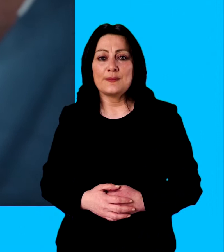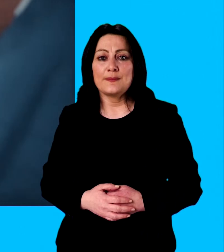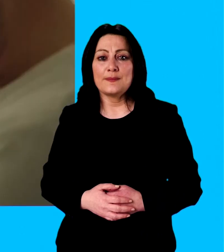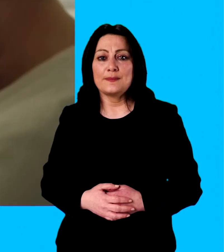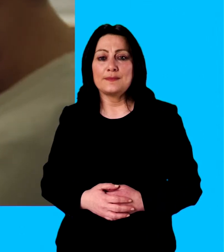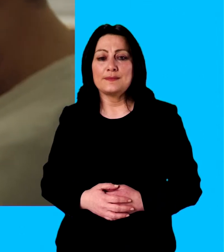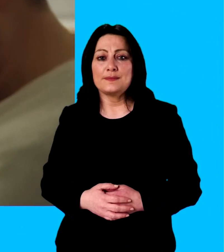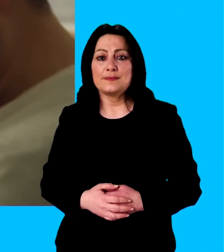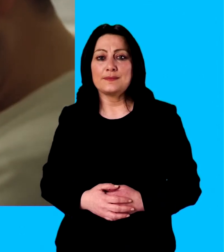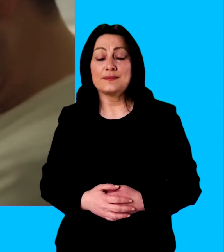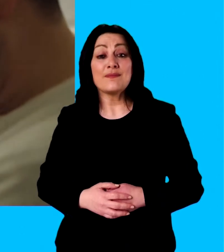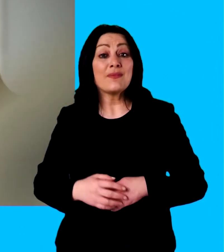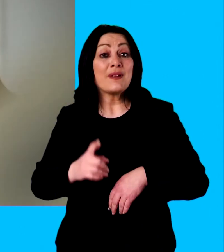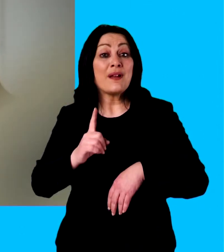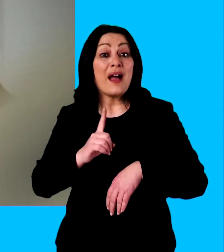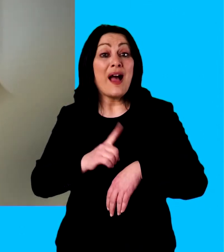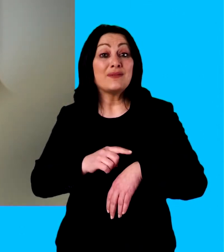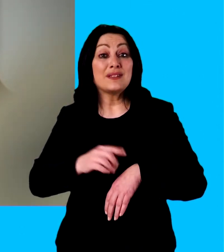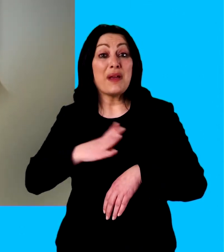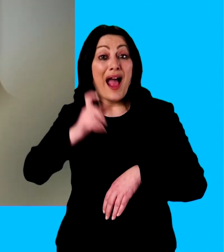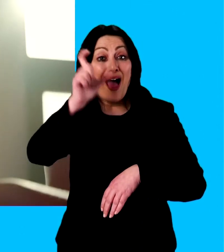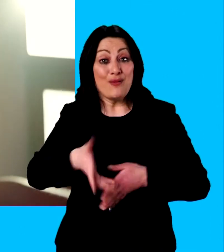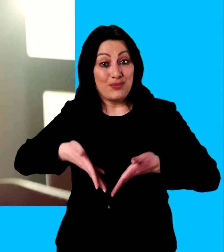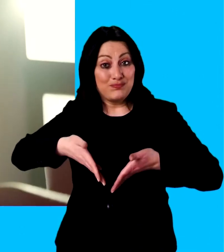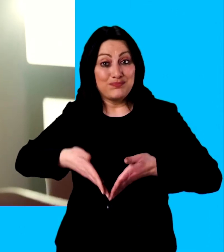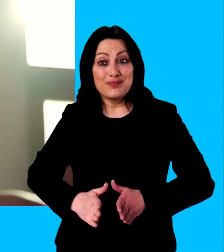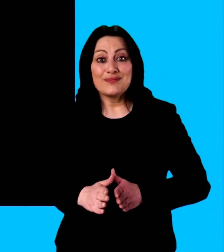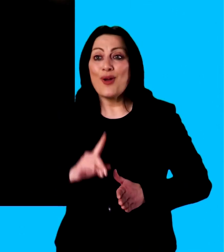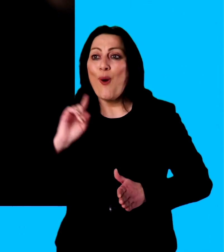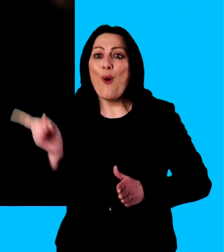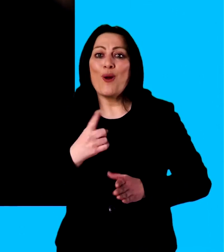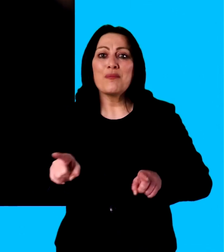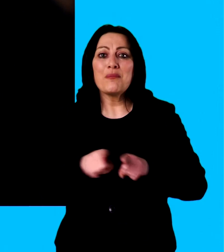From the second we come into this world, we're in it together.